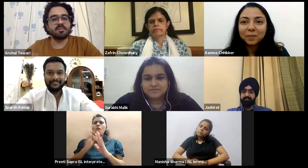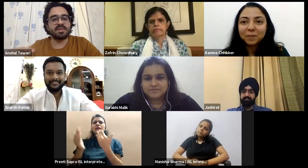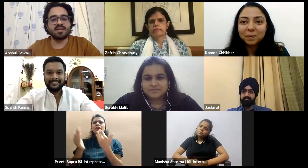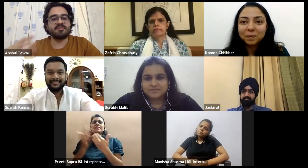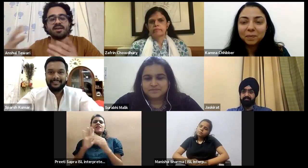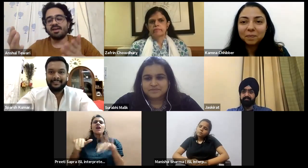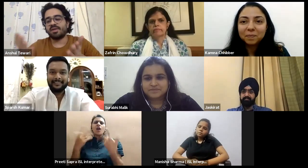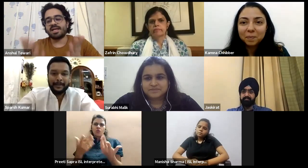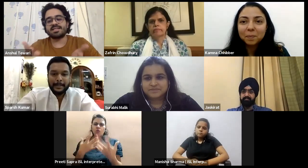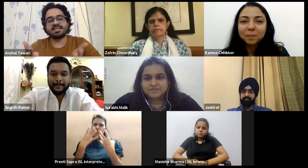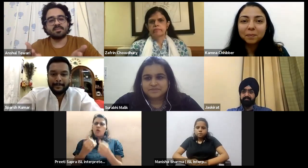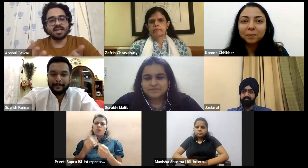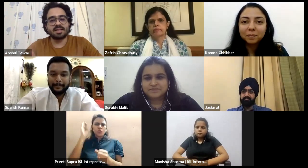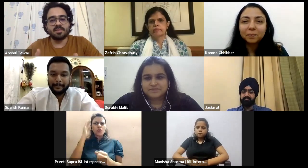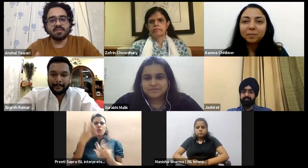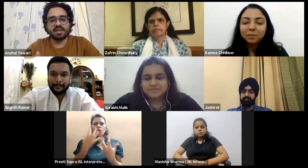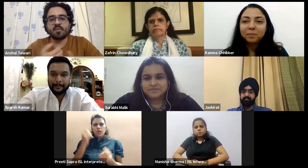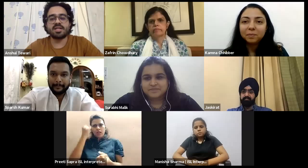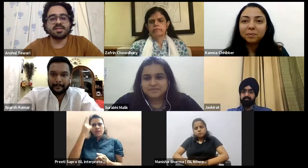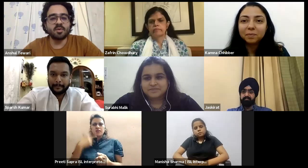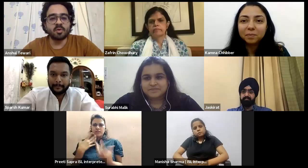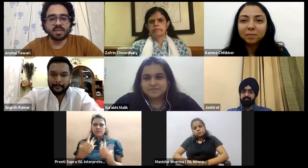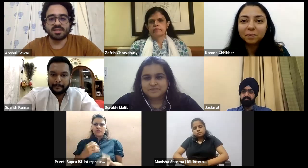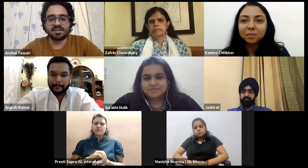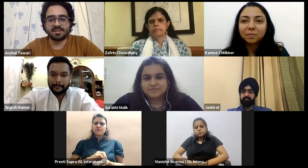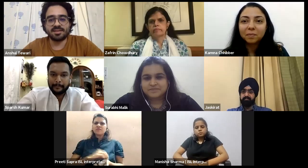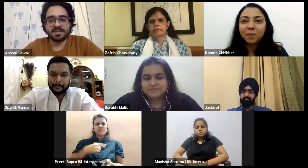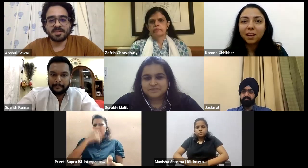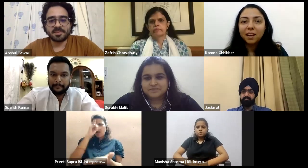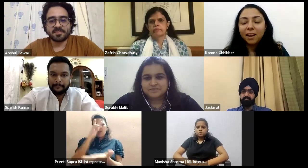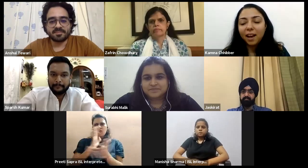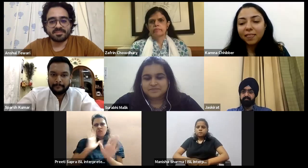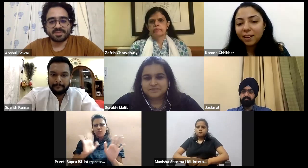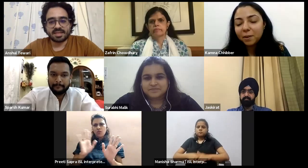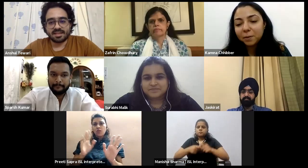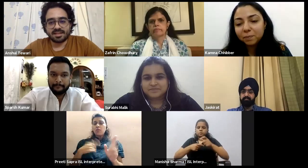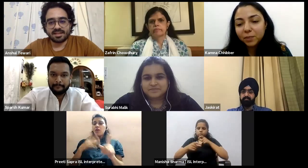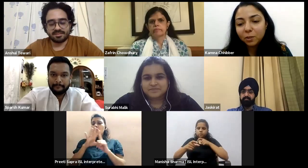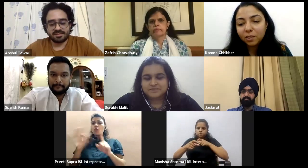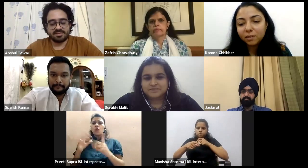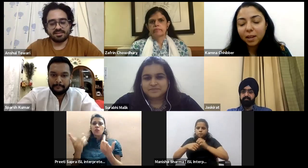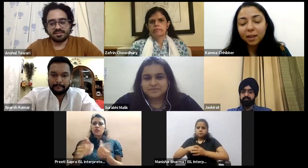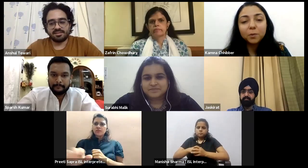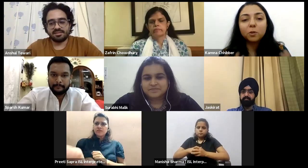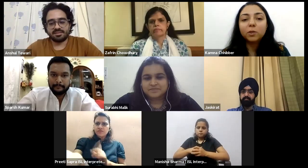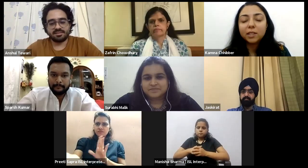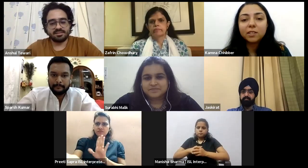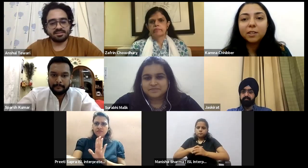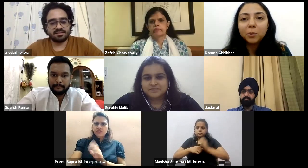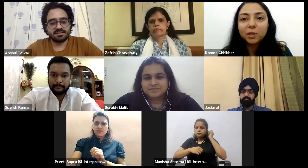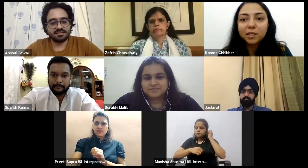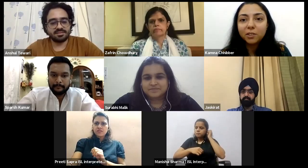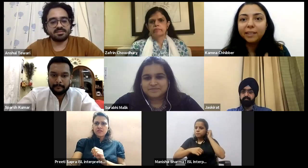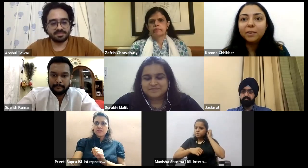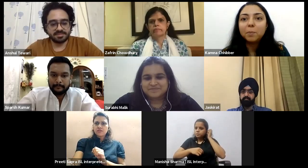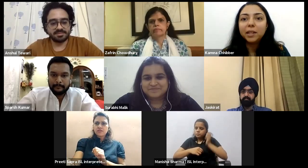fake news on me? Like, why, when I see something and I start believing it, what does it do to me really? I think, it was so good that Jaskirat